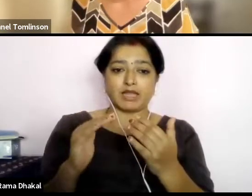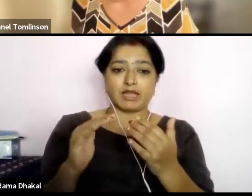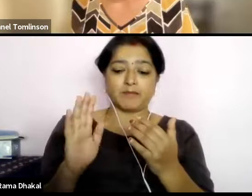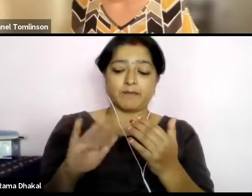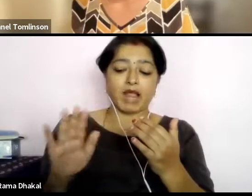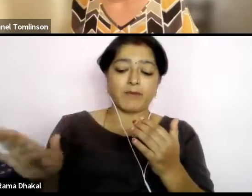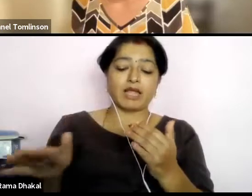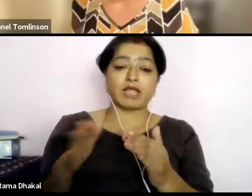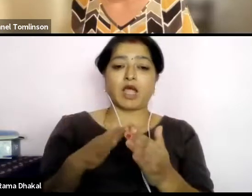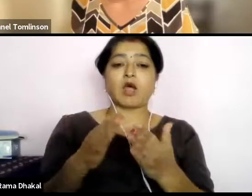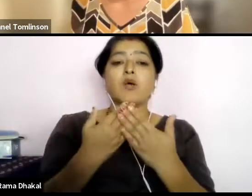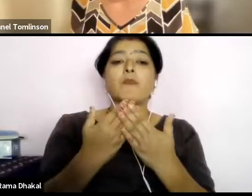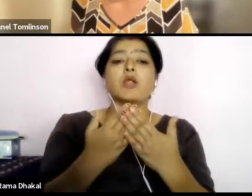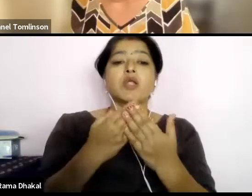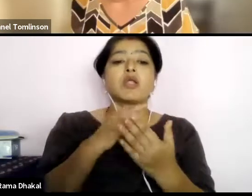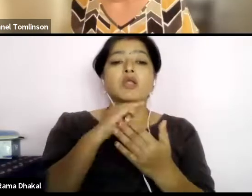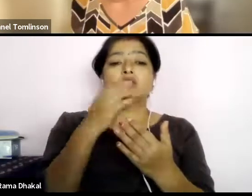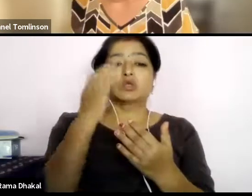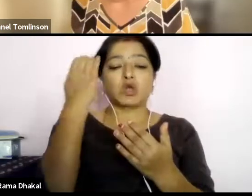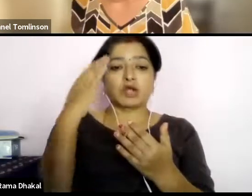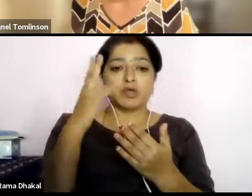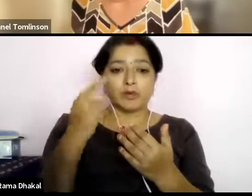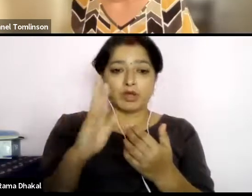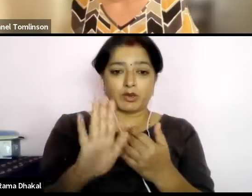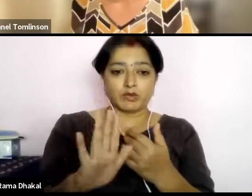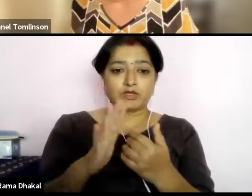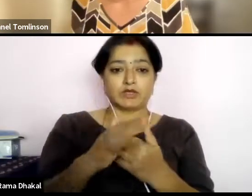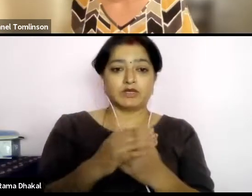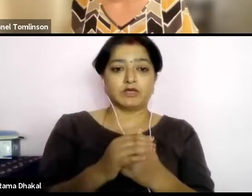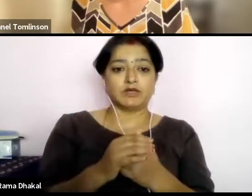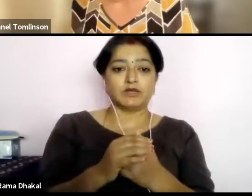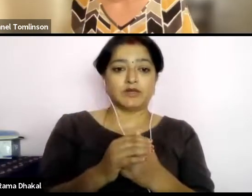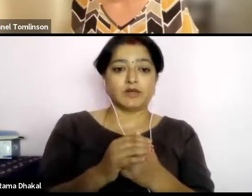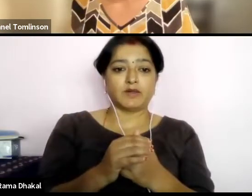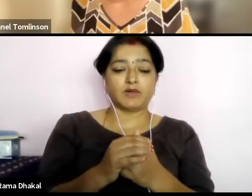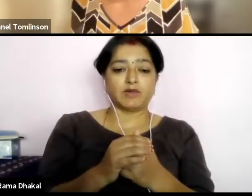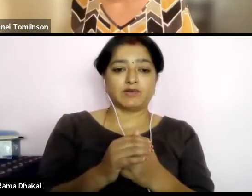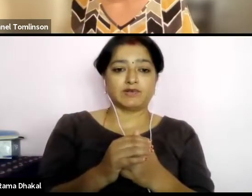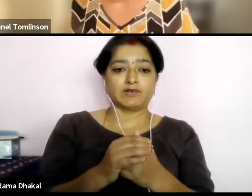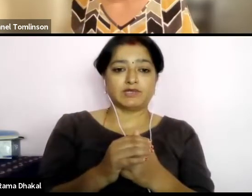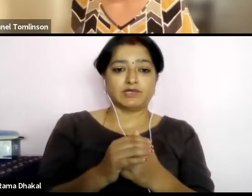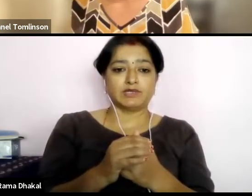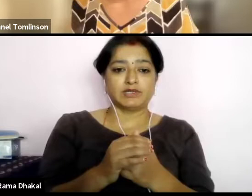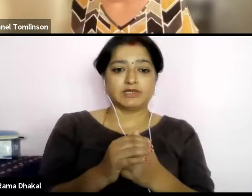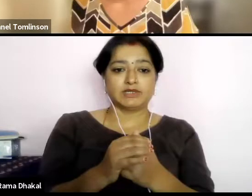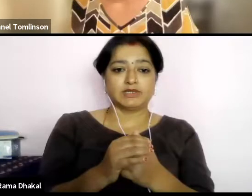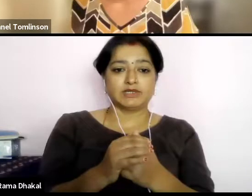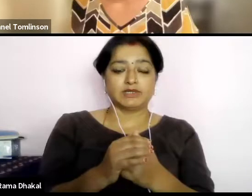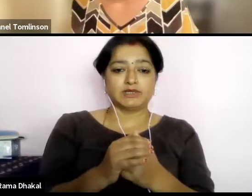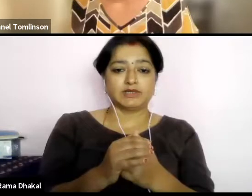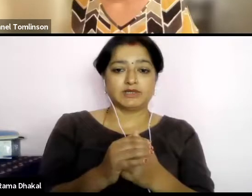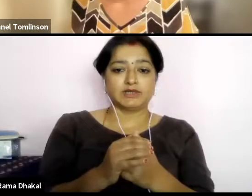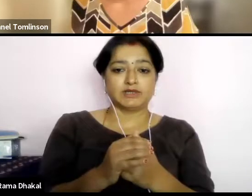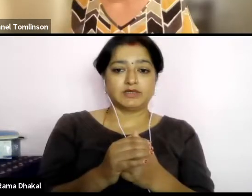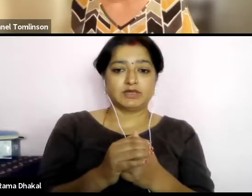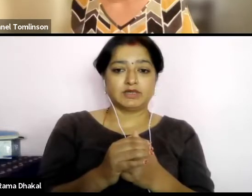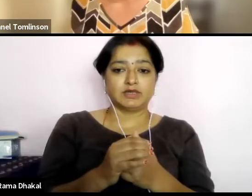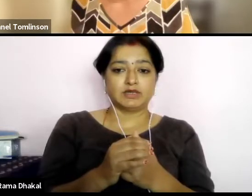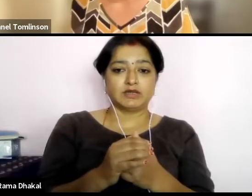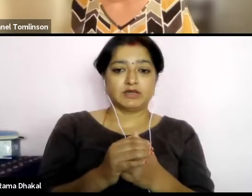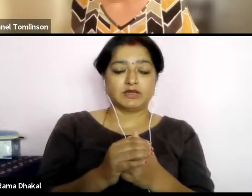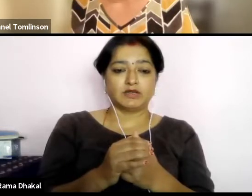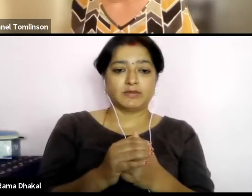now trying to give free reading classes because of the whole situation in